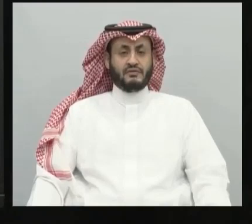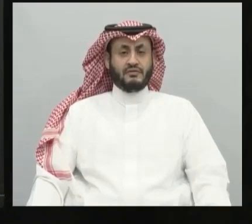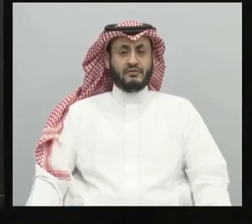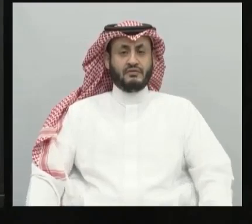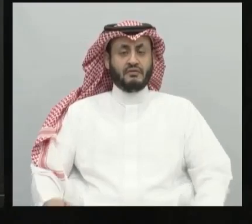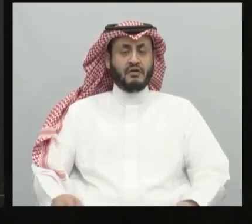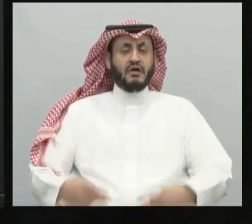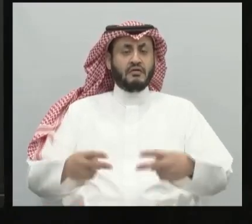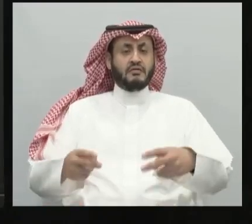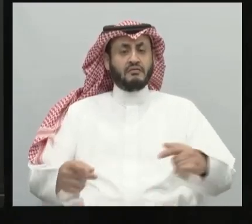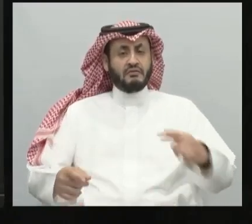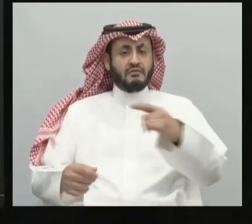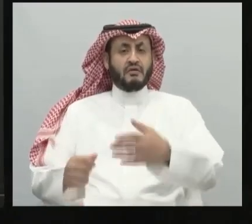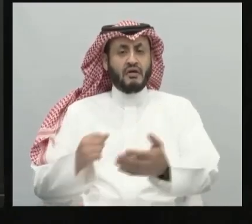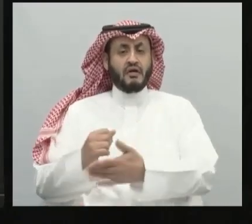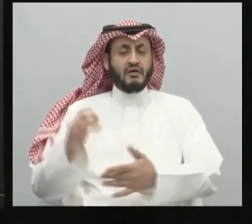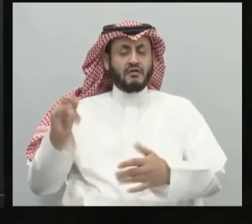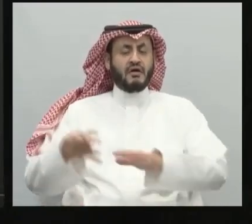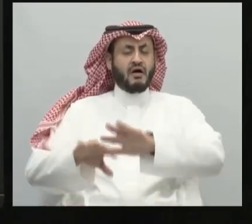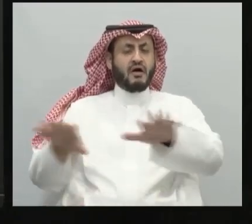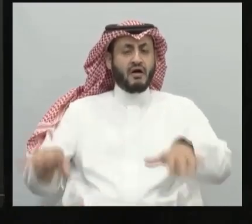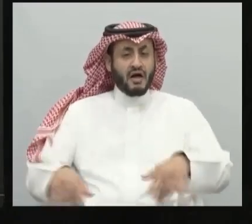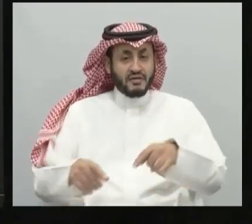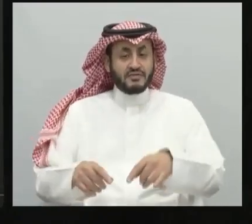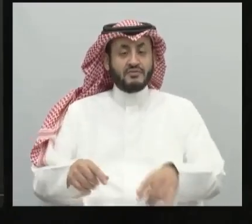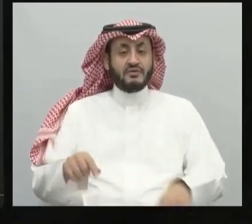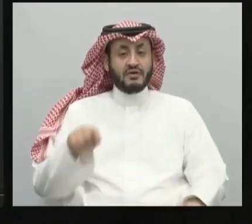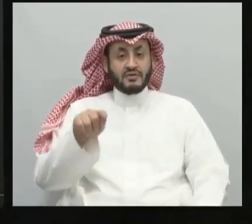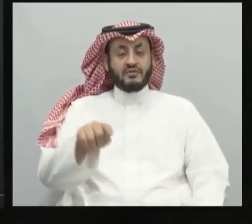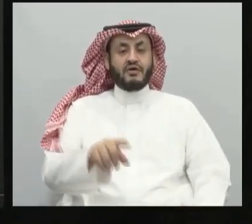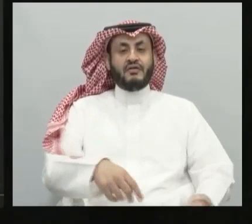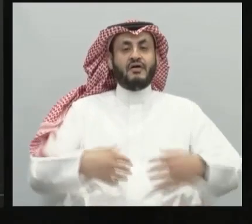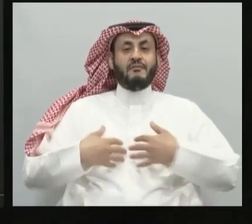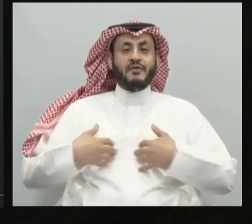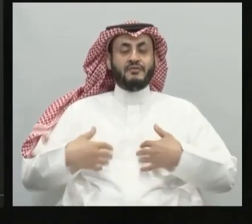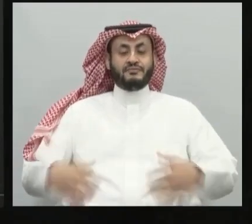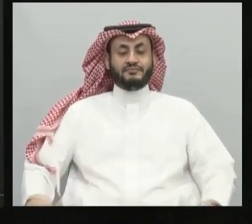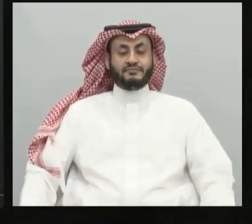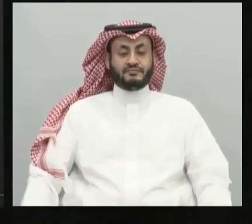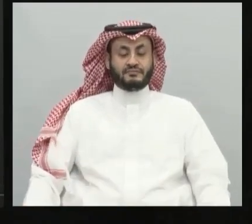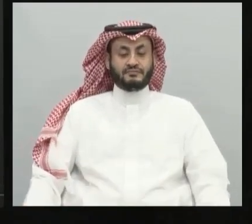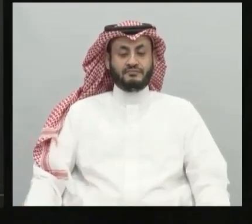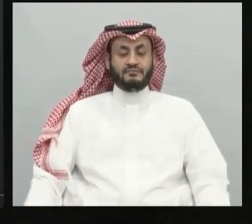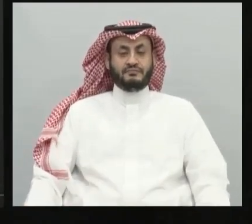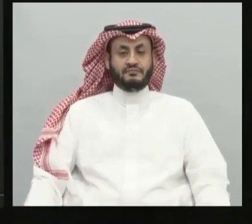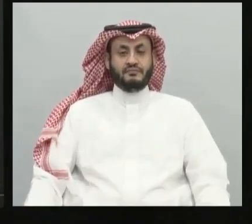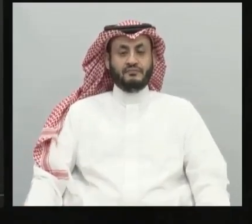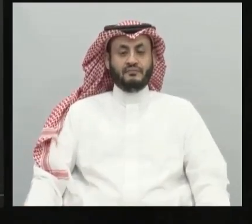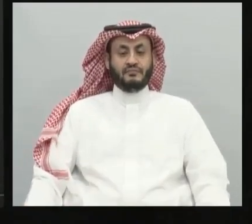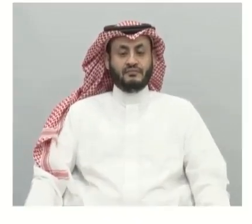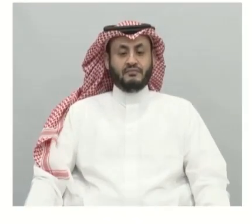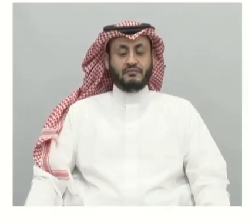Abha or Jeddah. You're a tourist, okay? If you go visit a new place to have fun and enjoy your